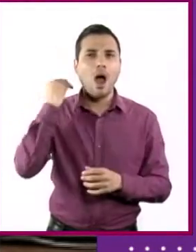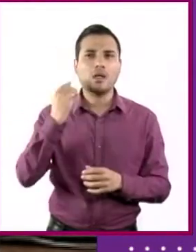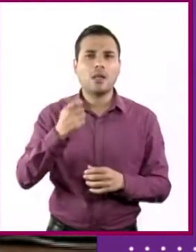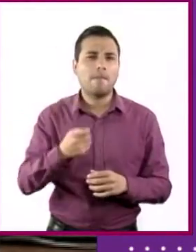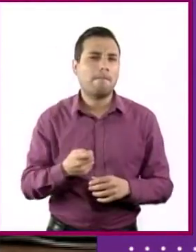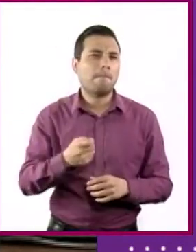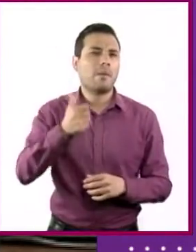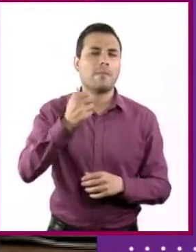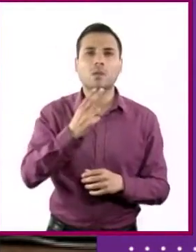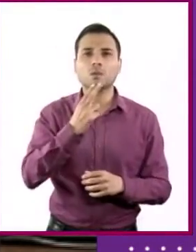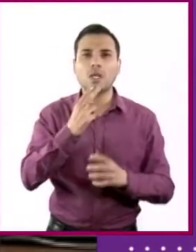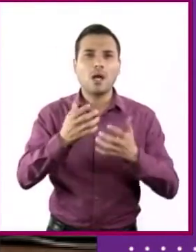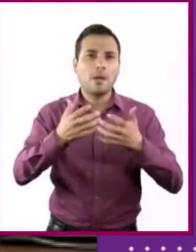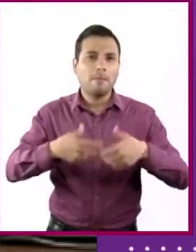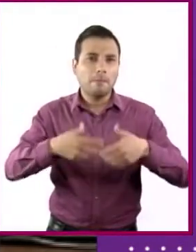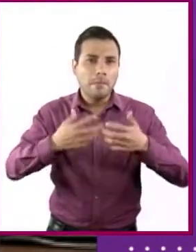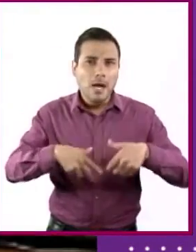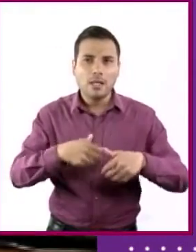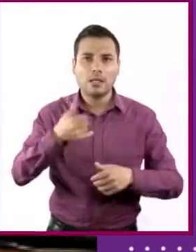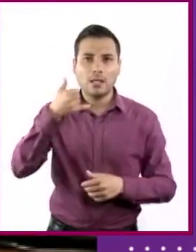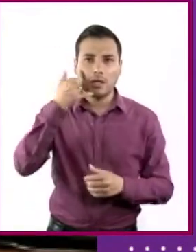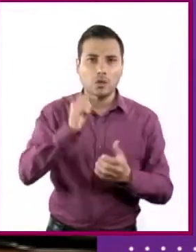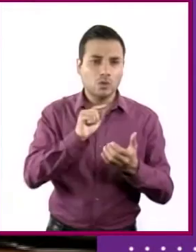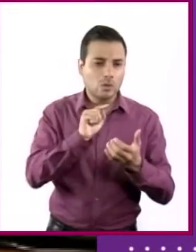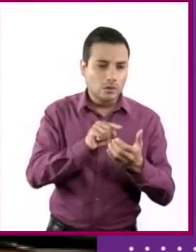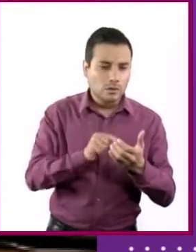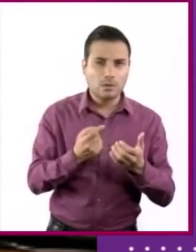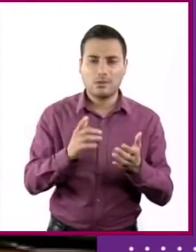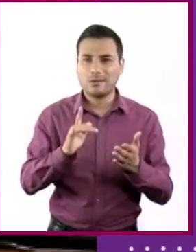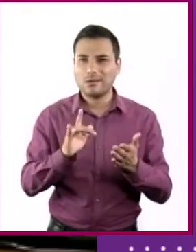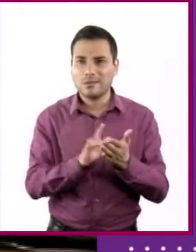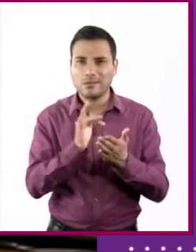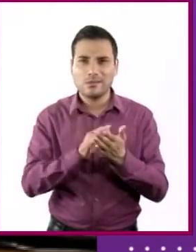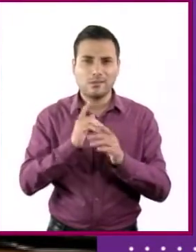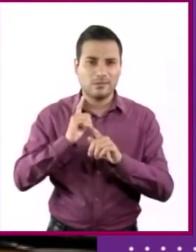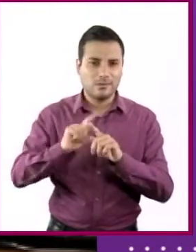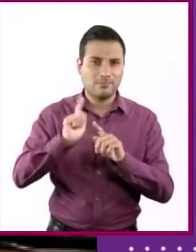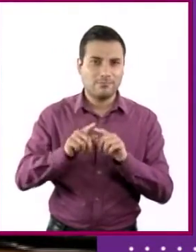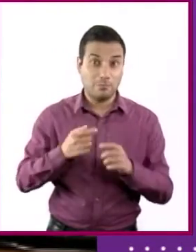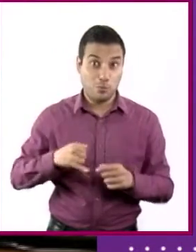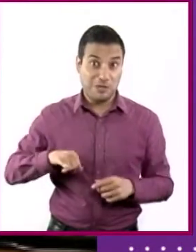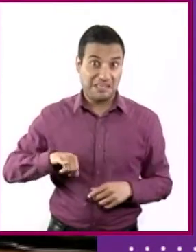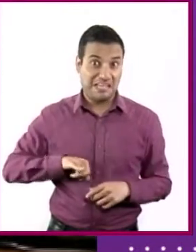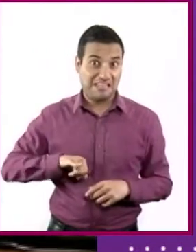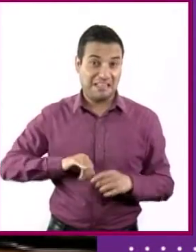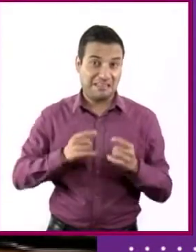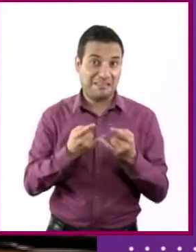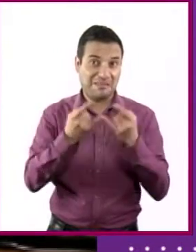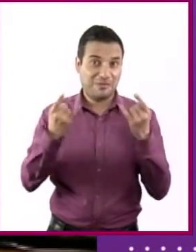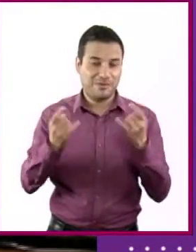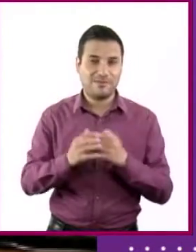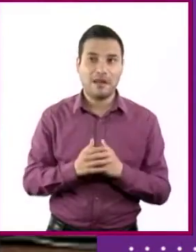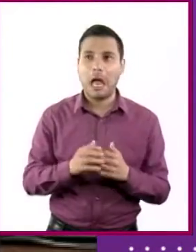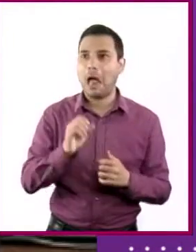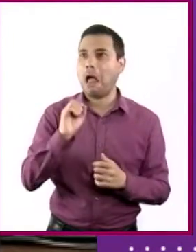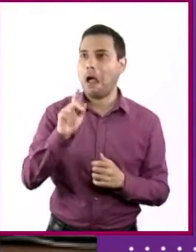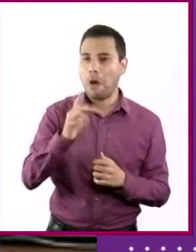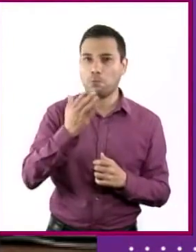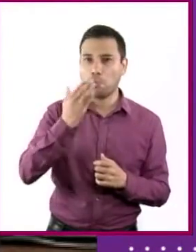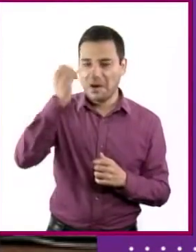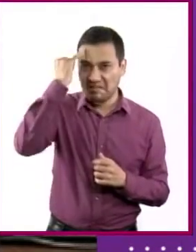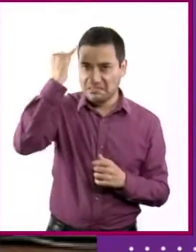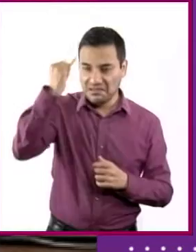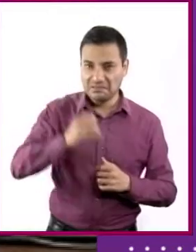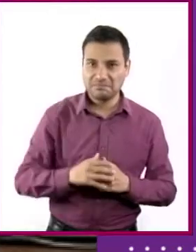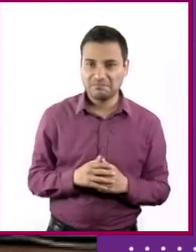new machine or device. It can be an interesting part of Tell Us Your Story. Sure, Hero, that's a good